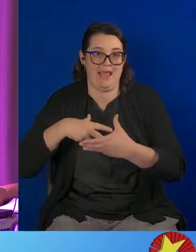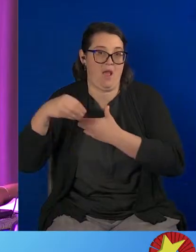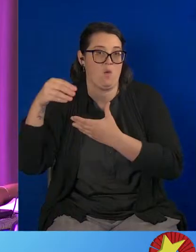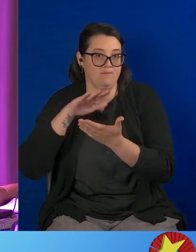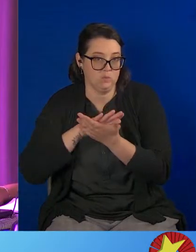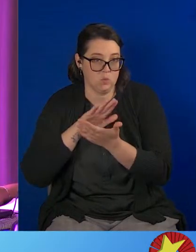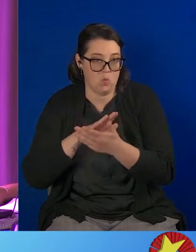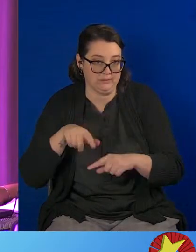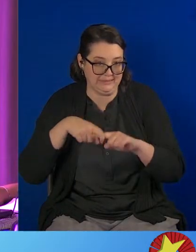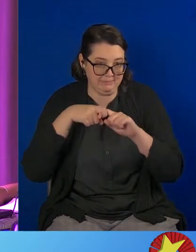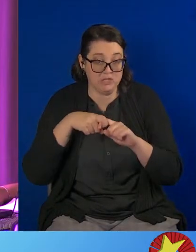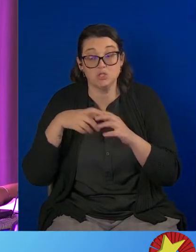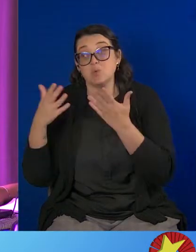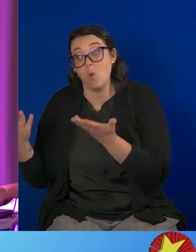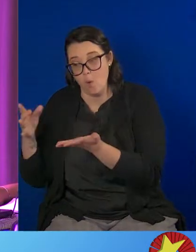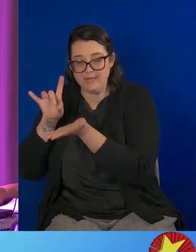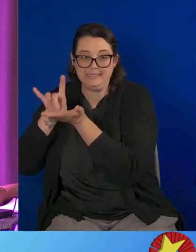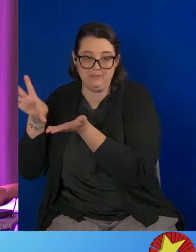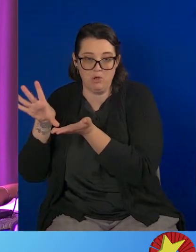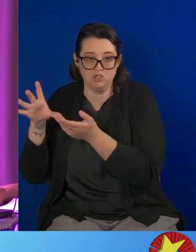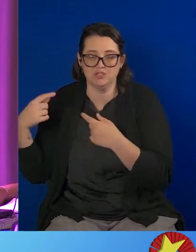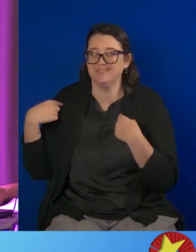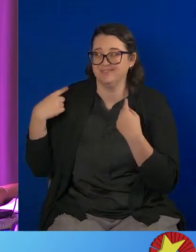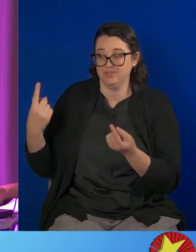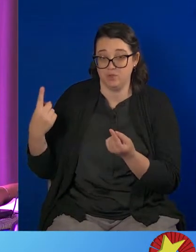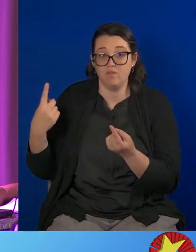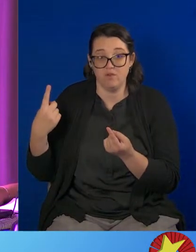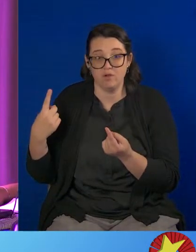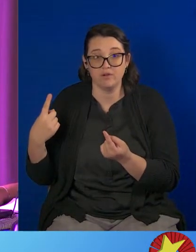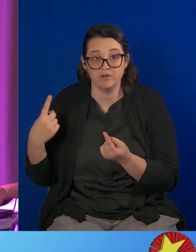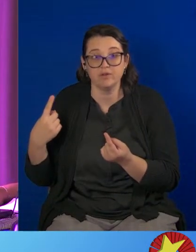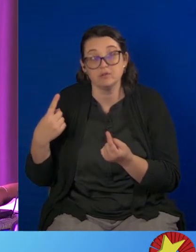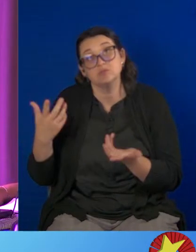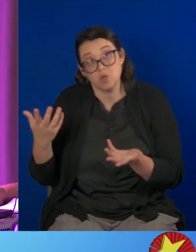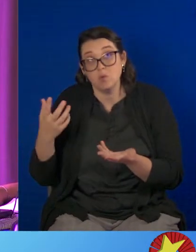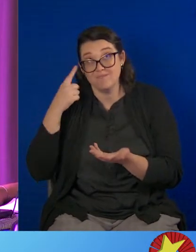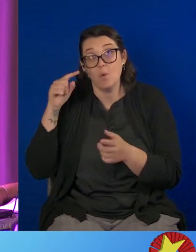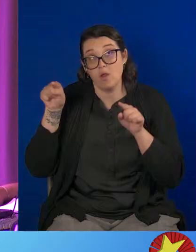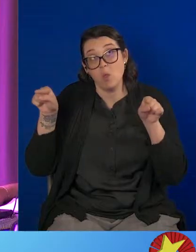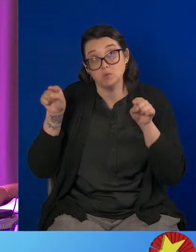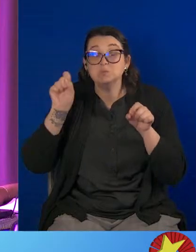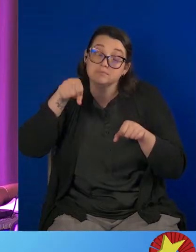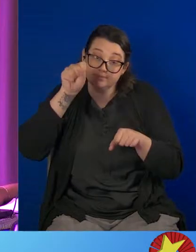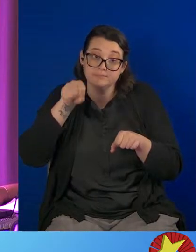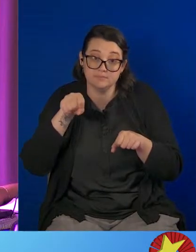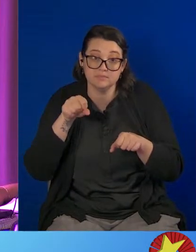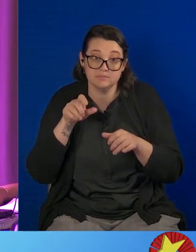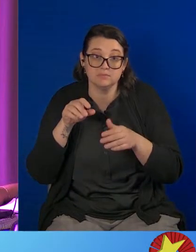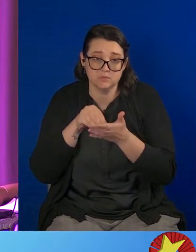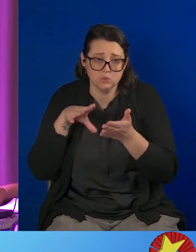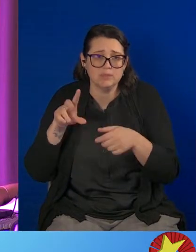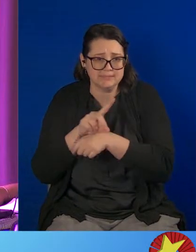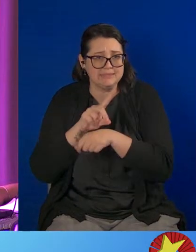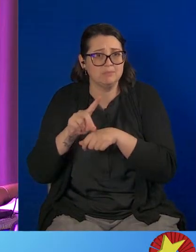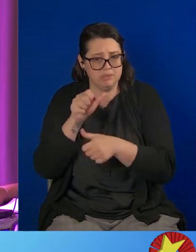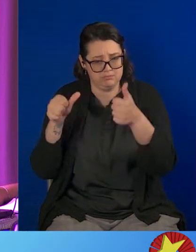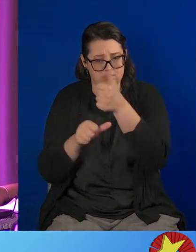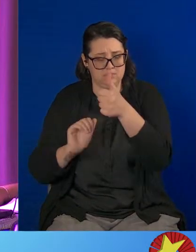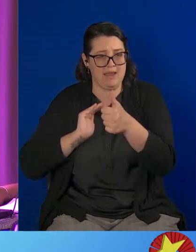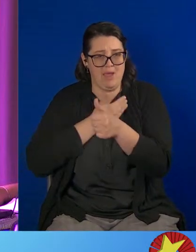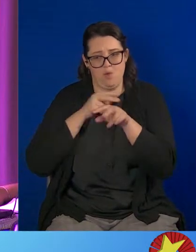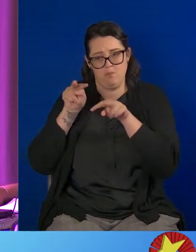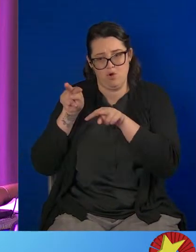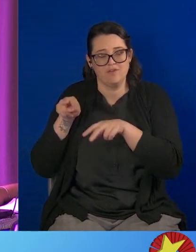that. So for our two-day campuses, yes, student discipline would be under our purview. Okay, I understand the suspension part.